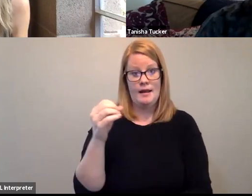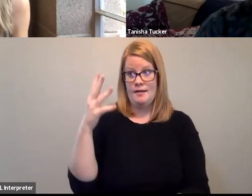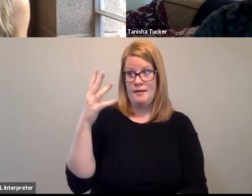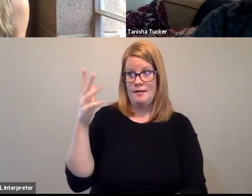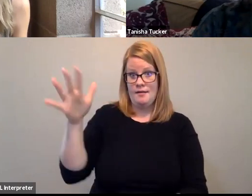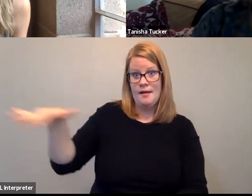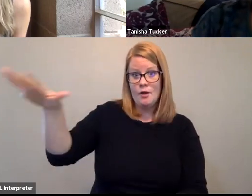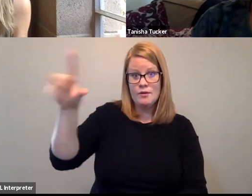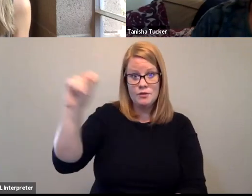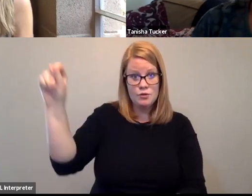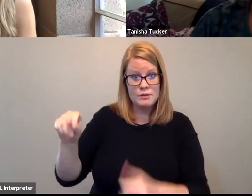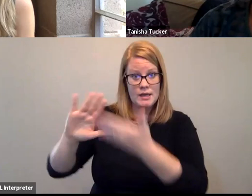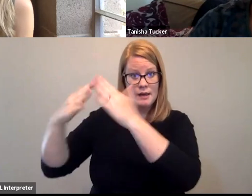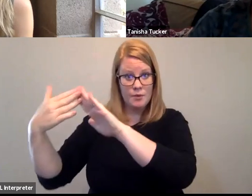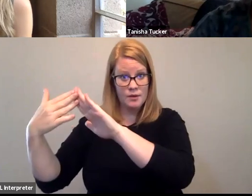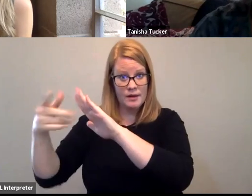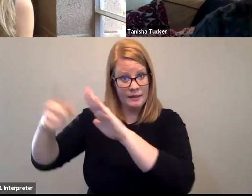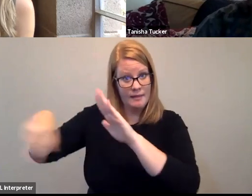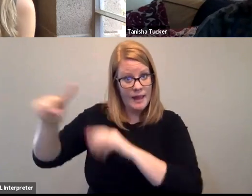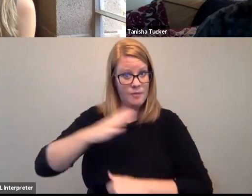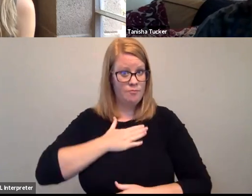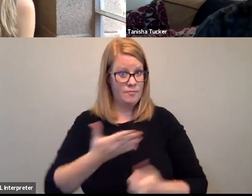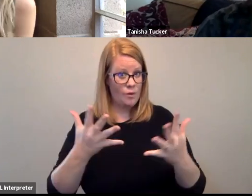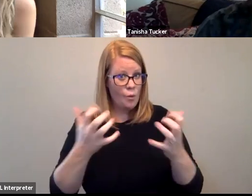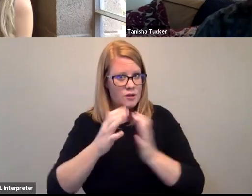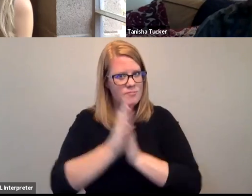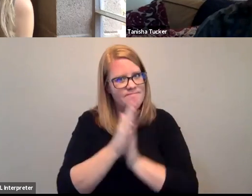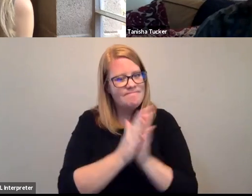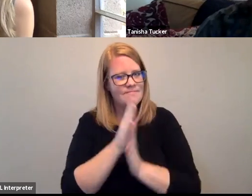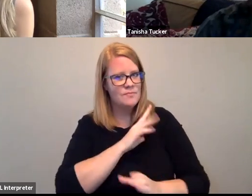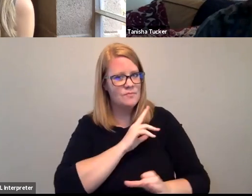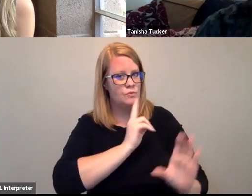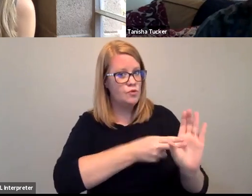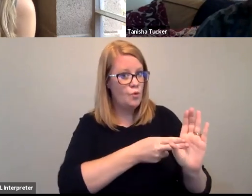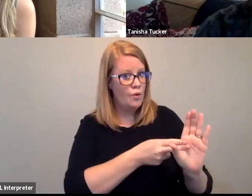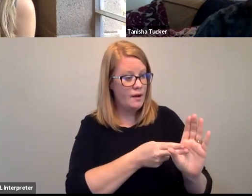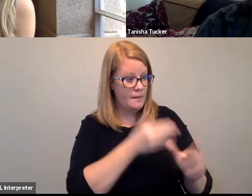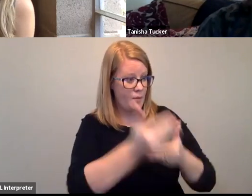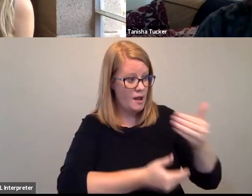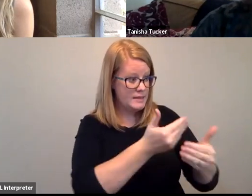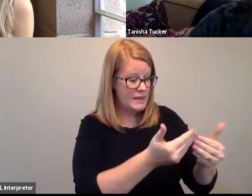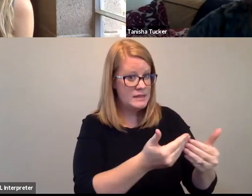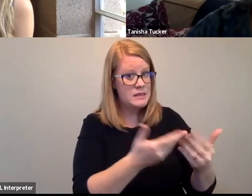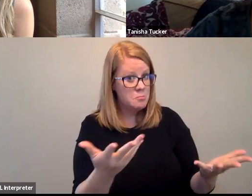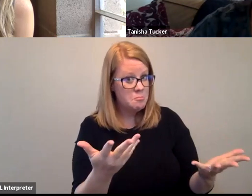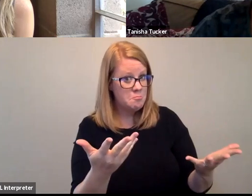locals? So the question is both Tohono O'odham youth and non-Tohono O'odham people. Yeah,